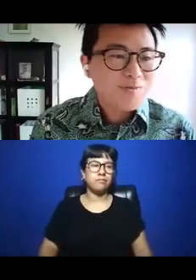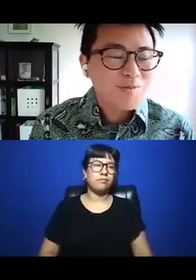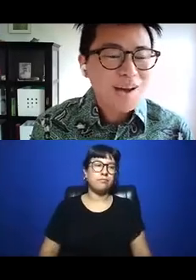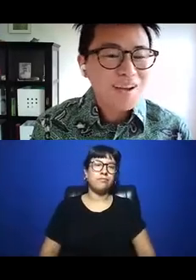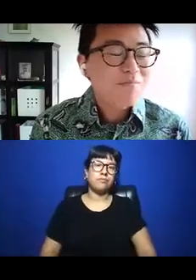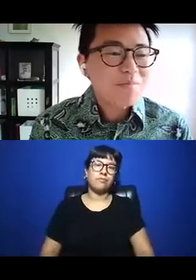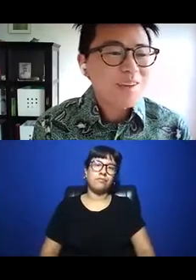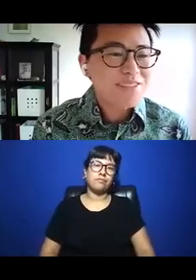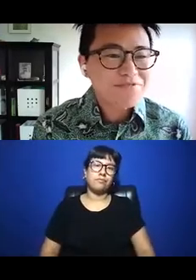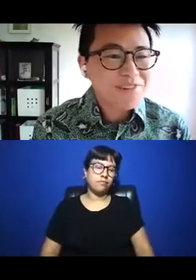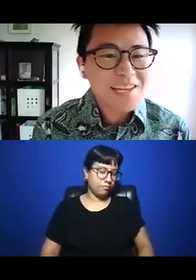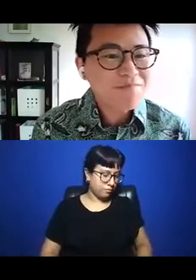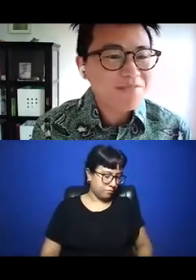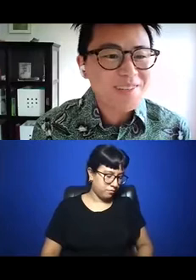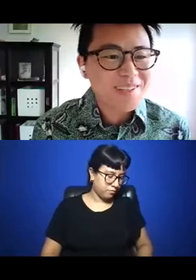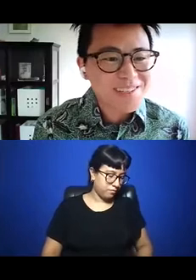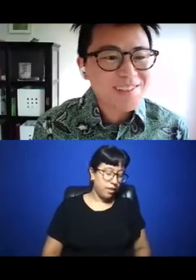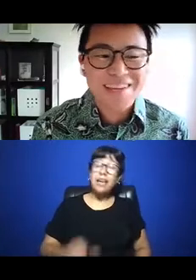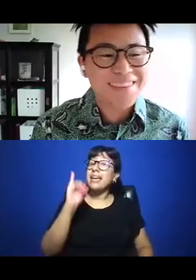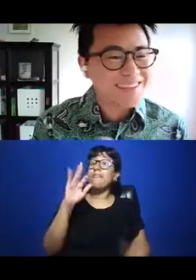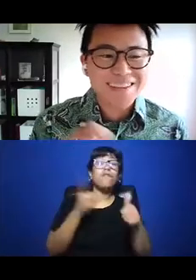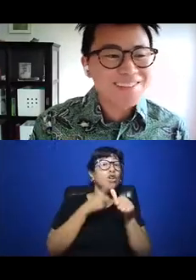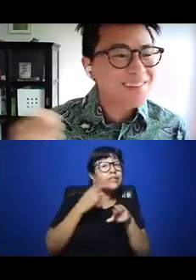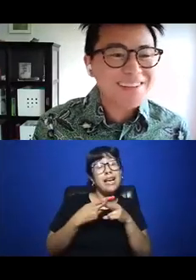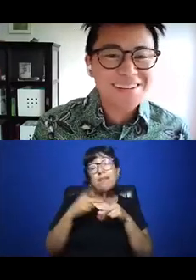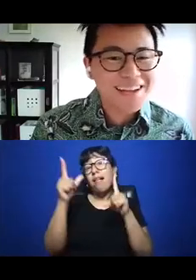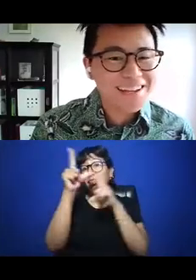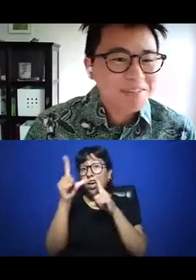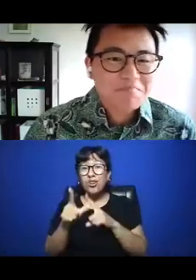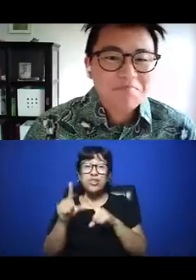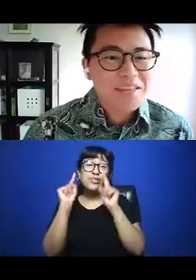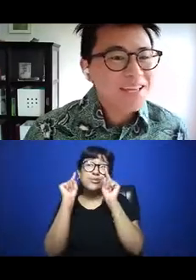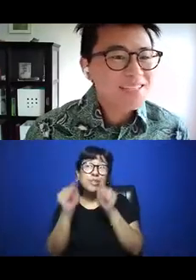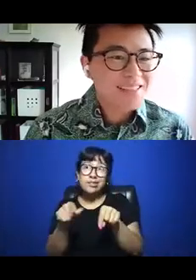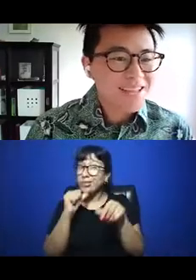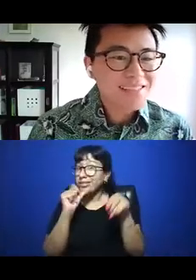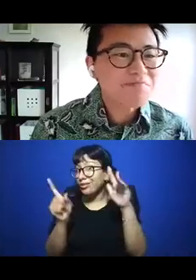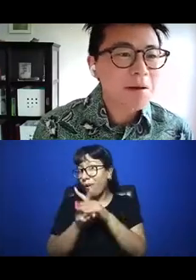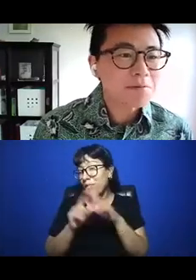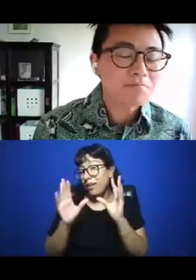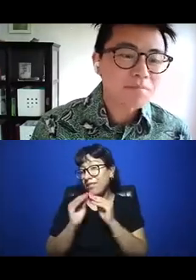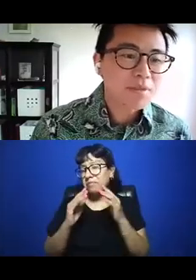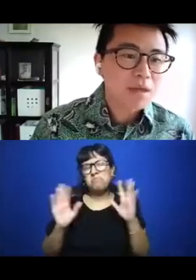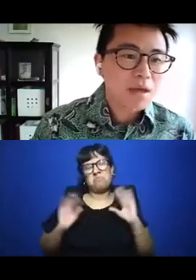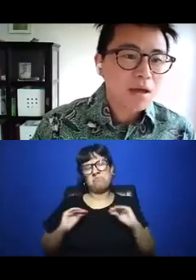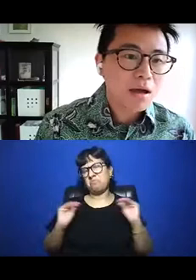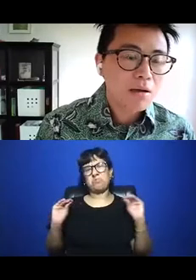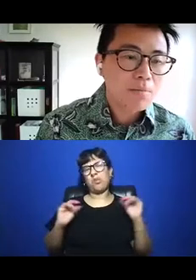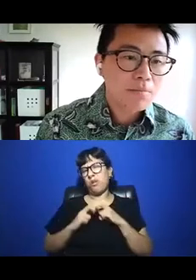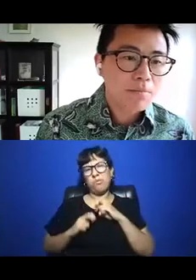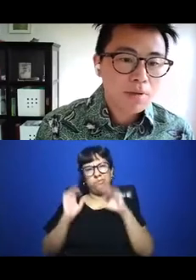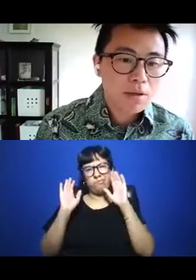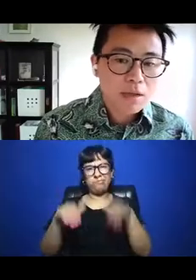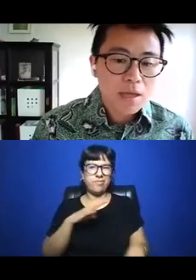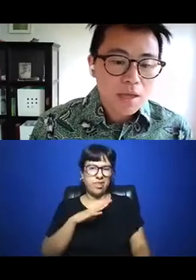But maybe if it's a first name or if it's initials and they attended or they didn't attend, that's no problem.